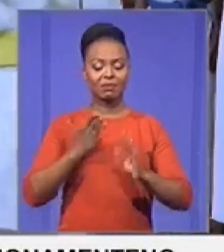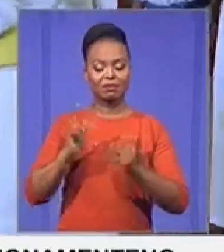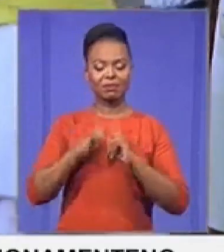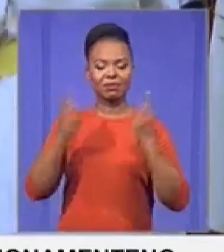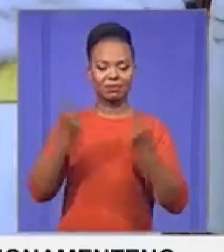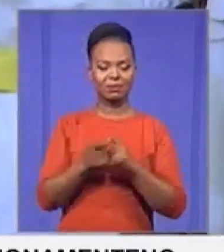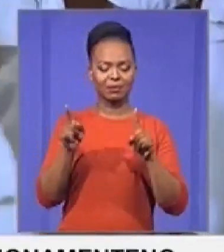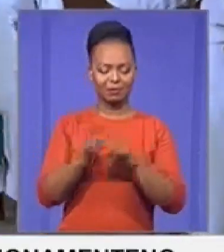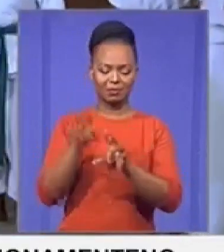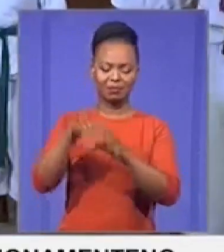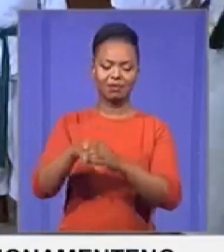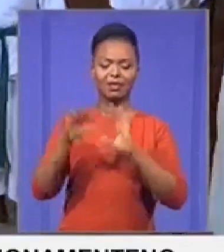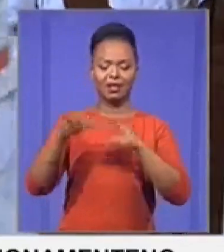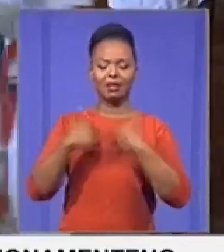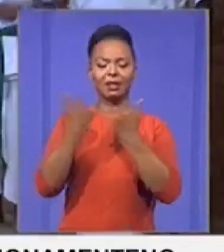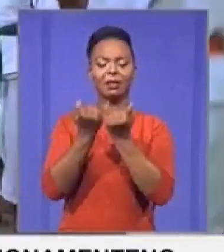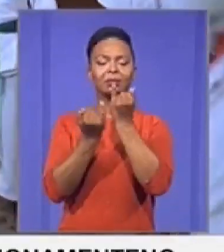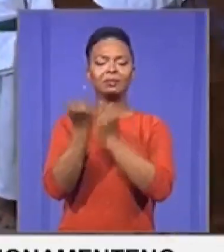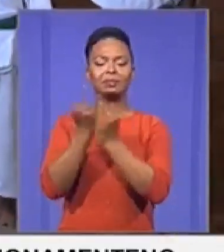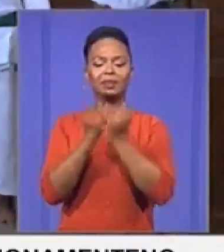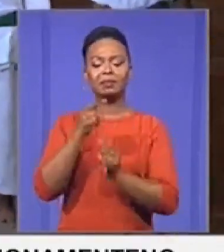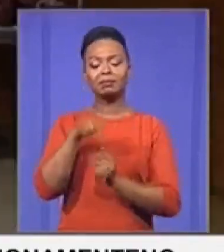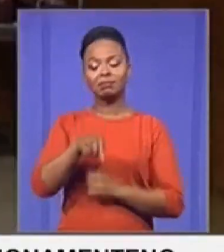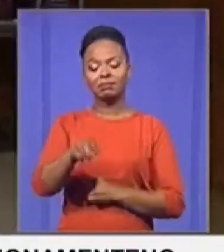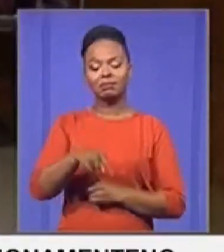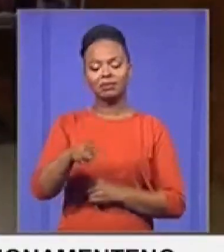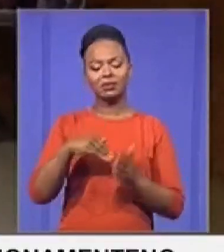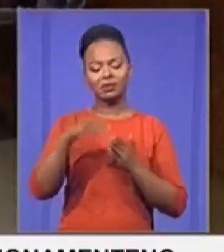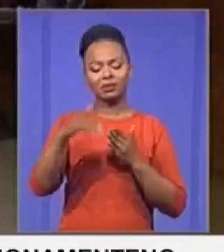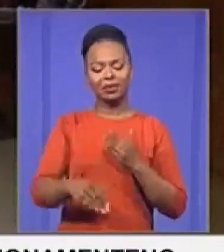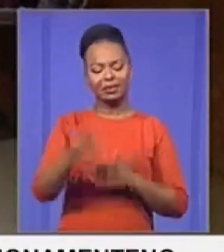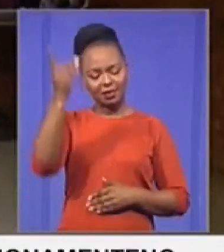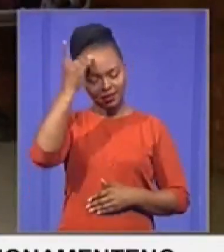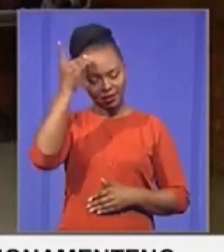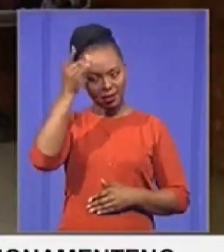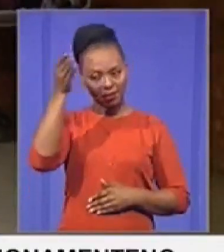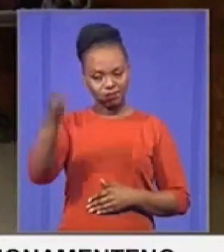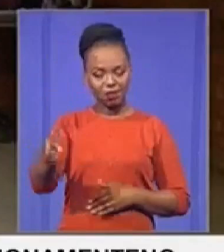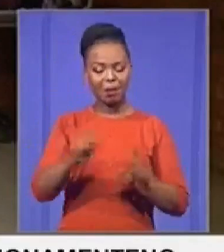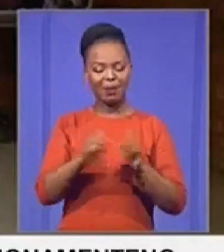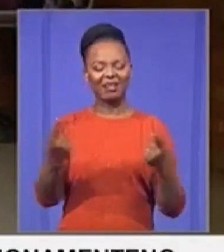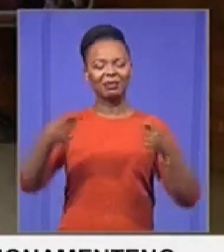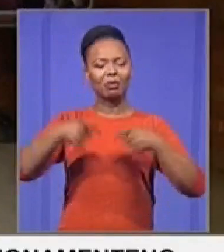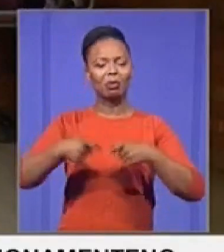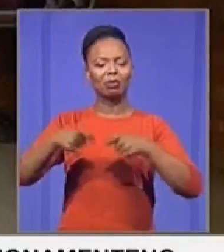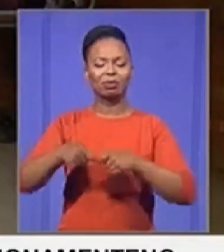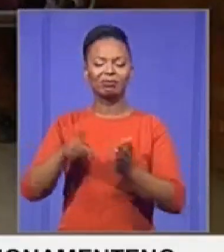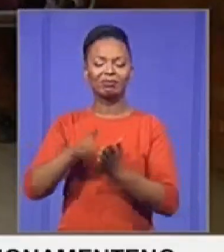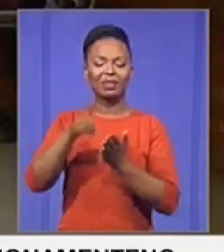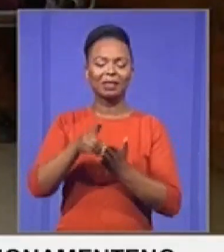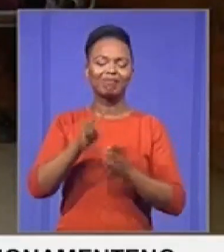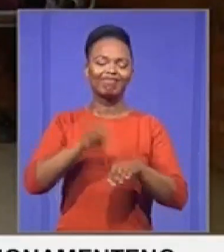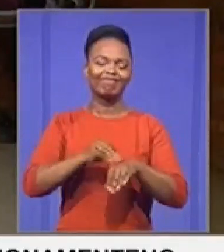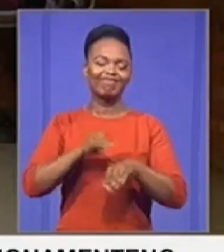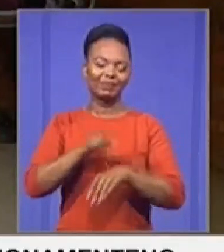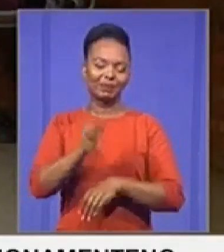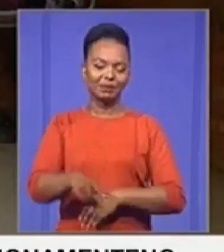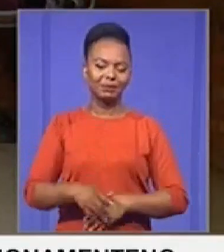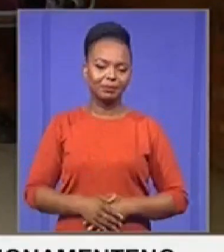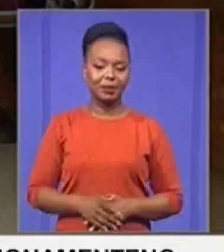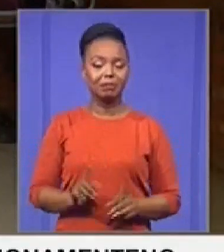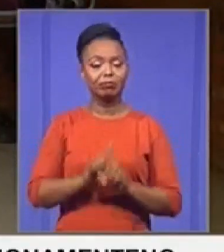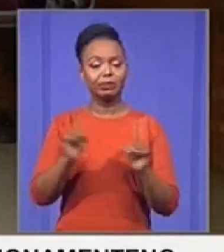itukisetsa tournament e tlang ho tshwarela Durban mafelong ana a beke, ba tobane le mathata a kgello ya ditjhelete ho fihlela tournamenteng ena le